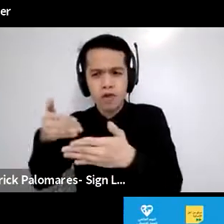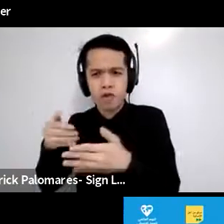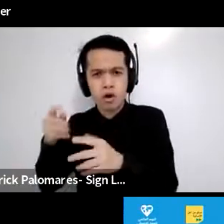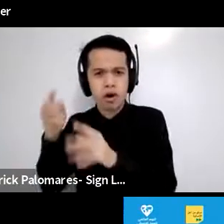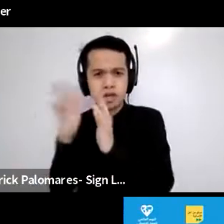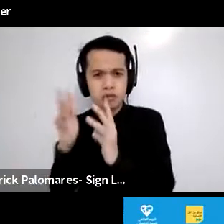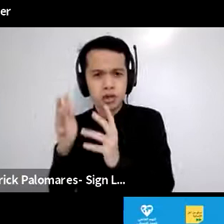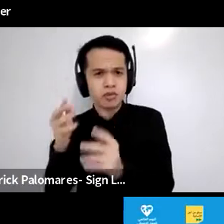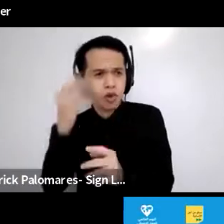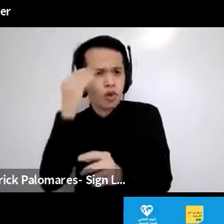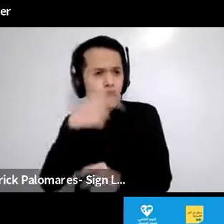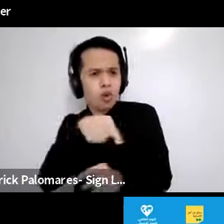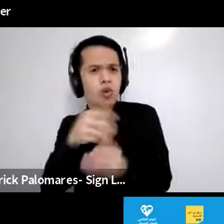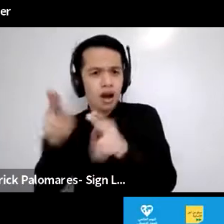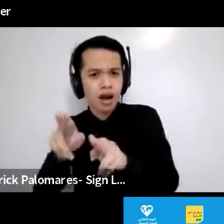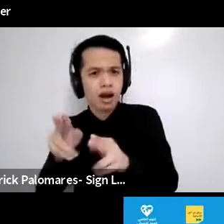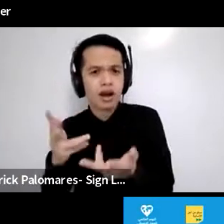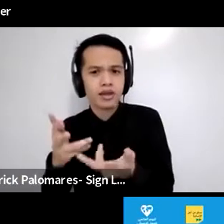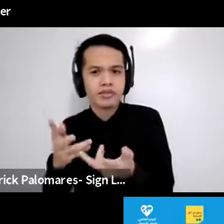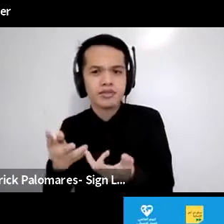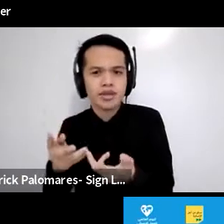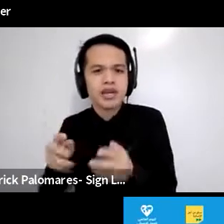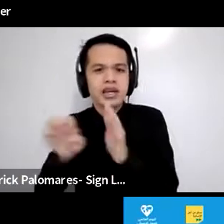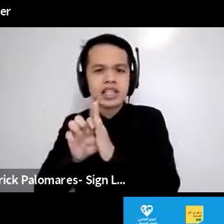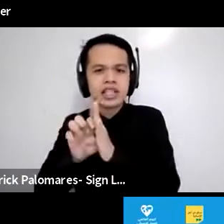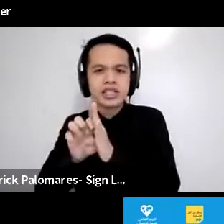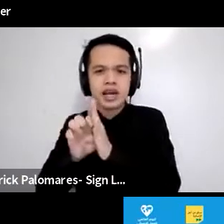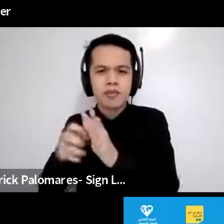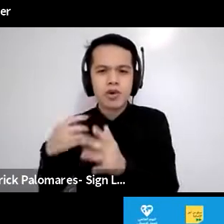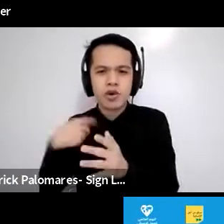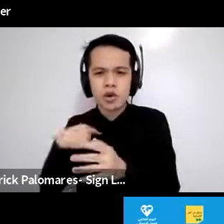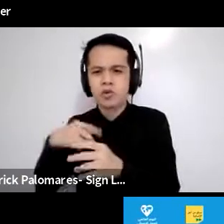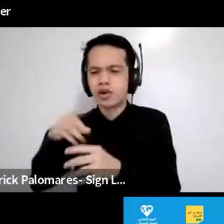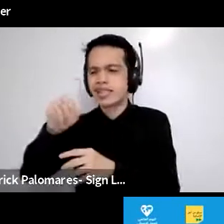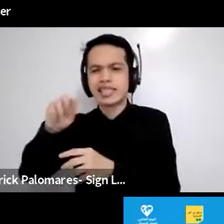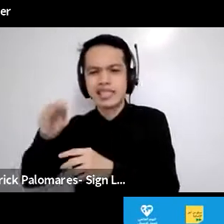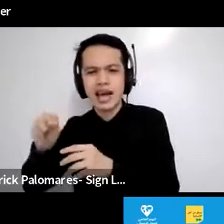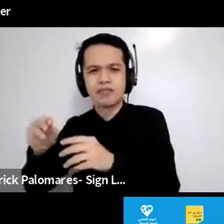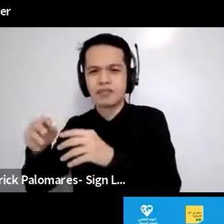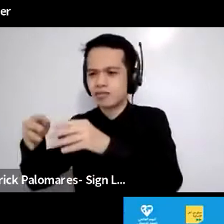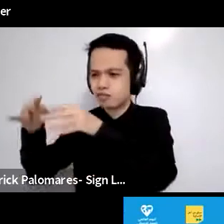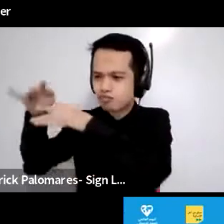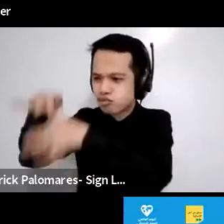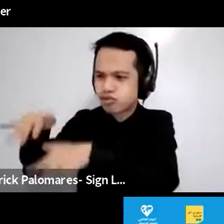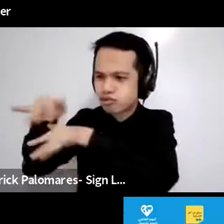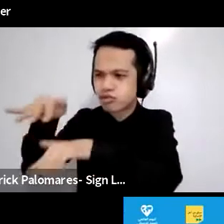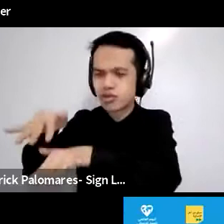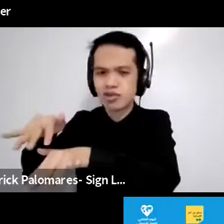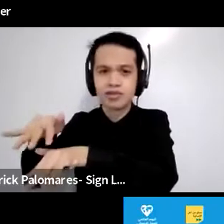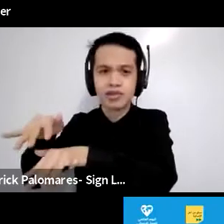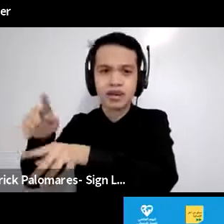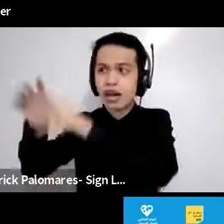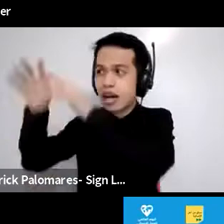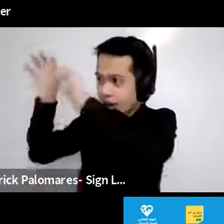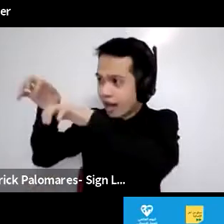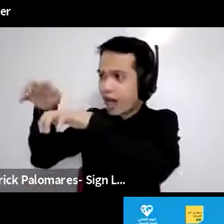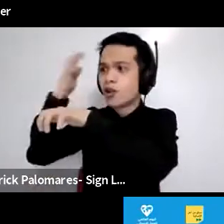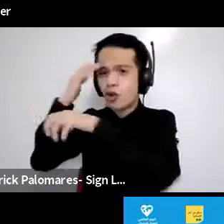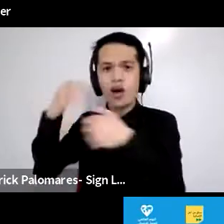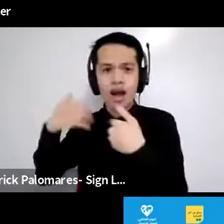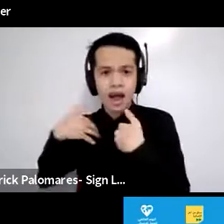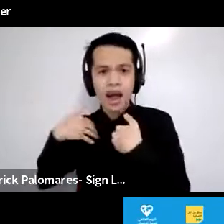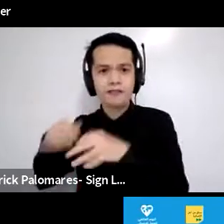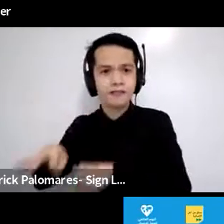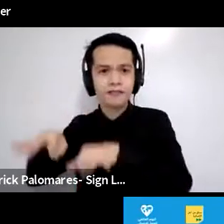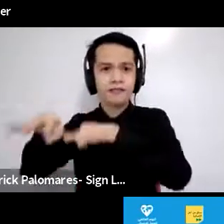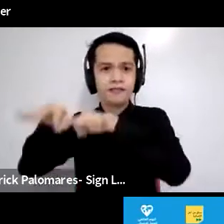coming? Why were there dams releasing water in the middle of the night when they knew that the typhoons were coming? We